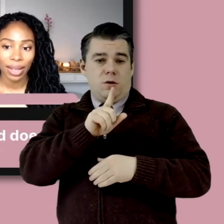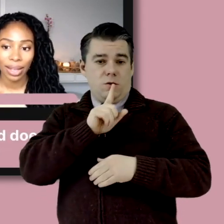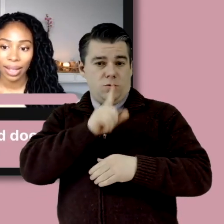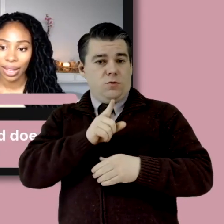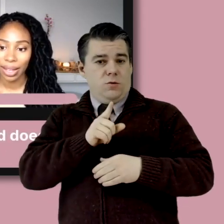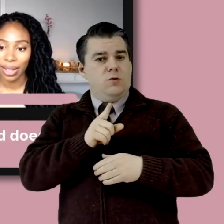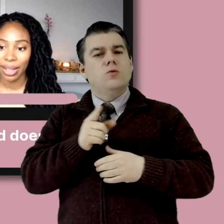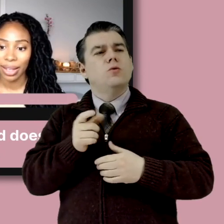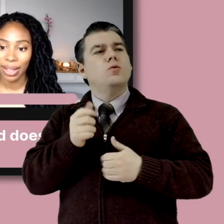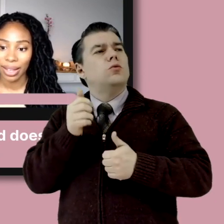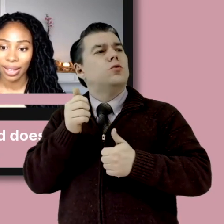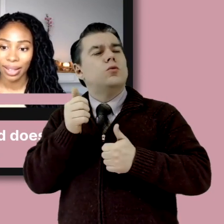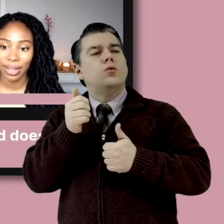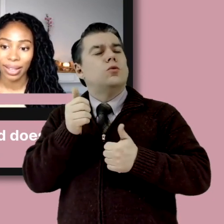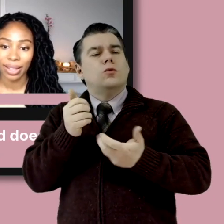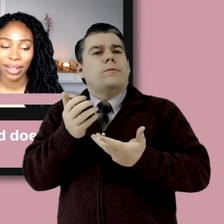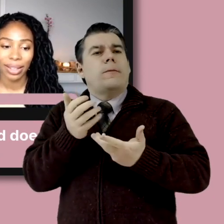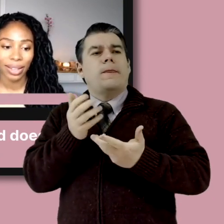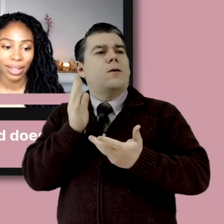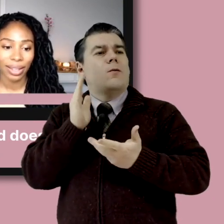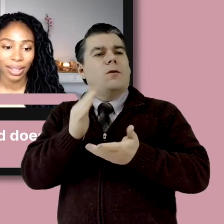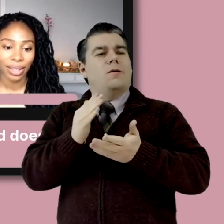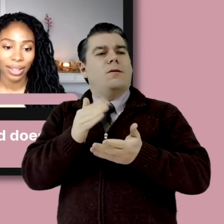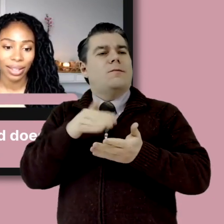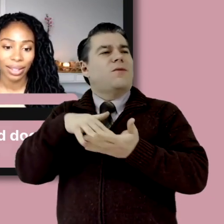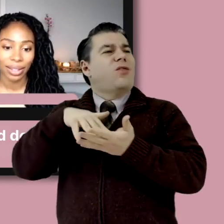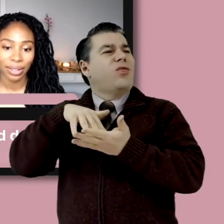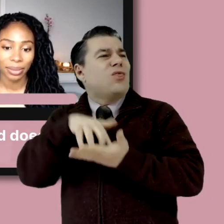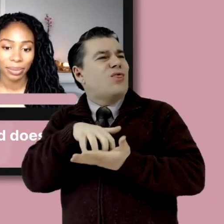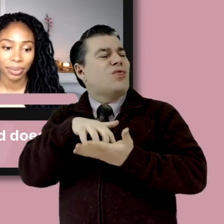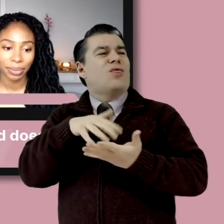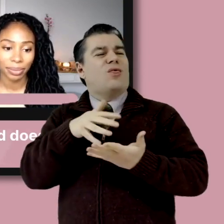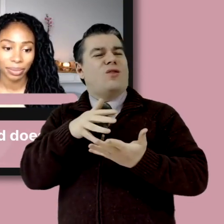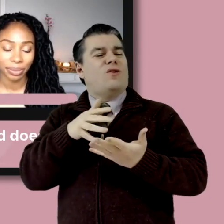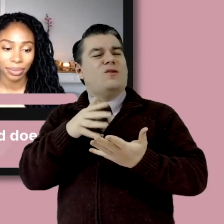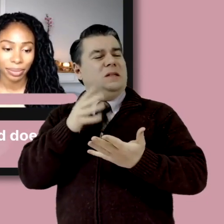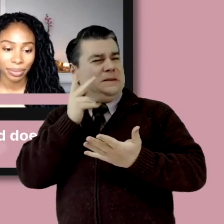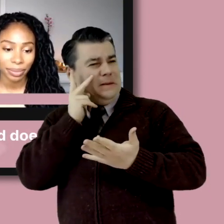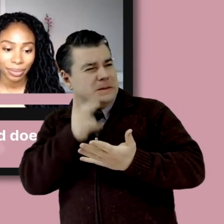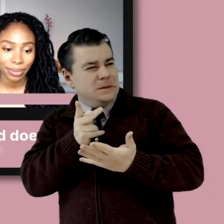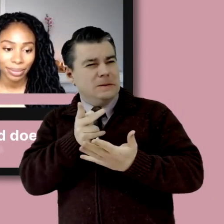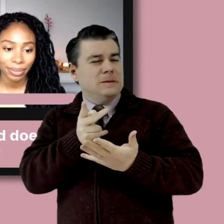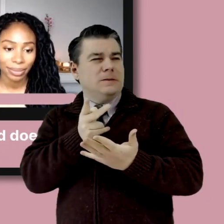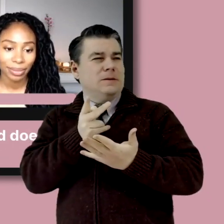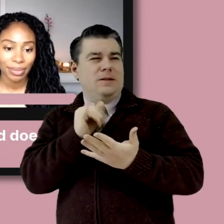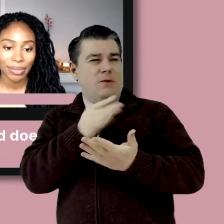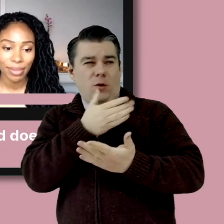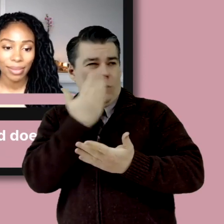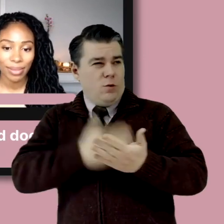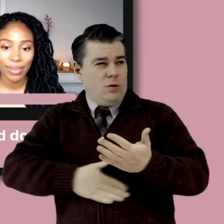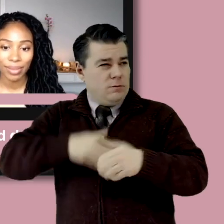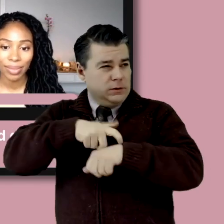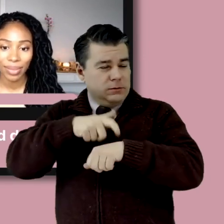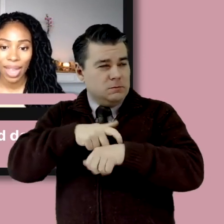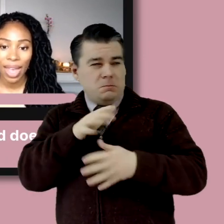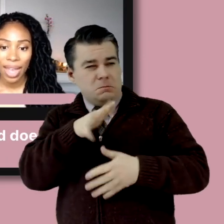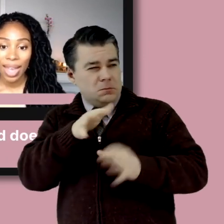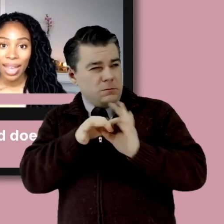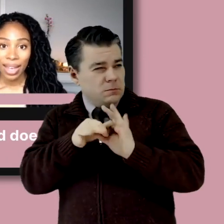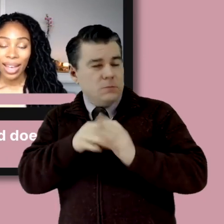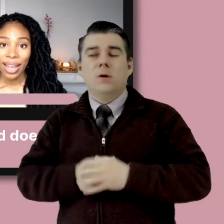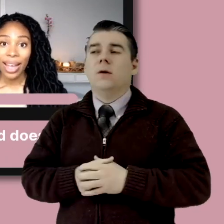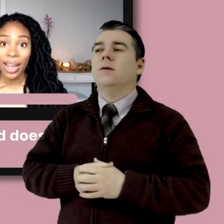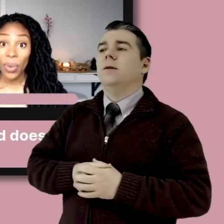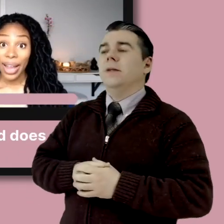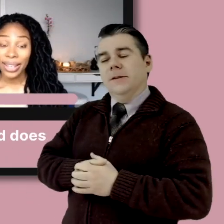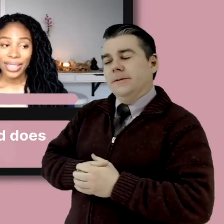actually what sorts of deficits one might see if they don't get tummy time. So it's kind of the same